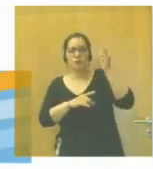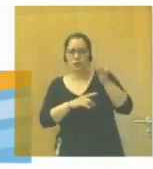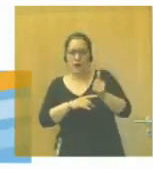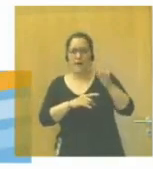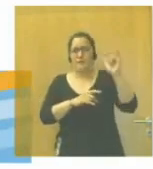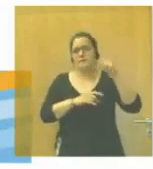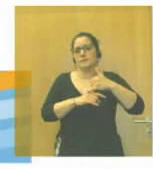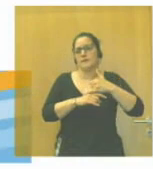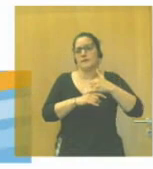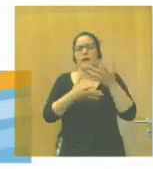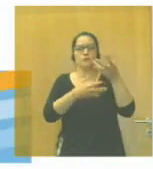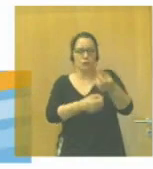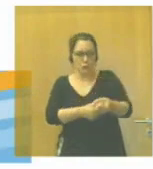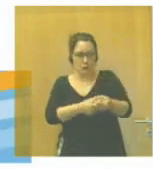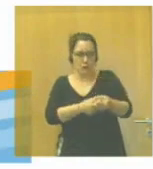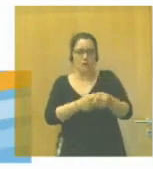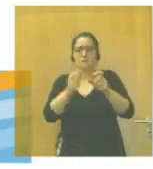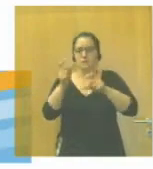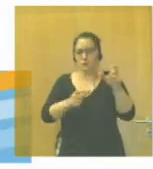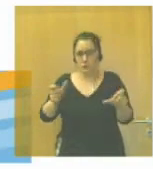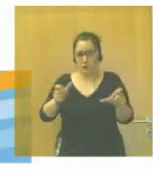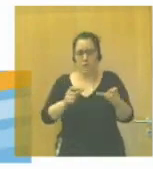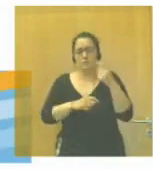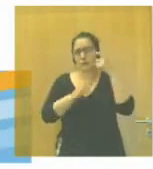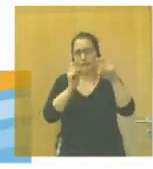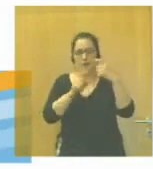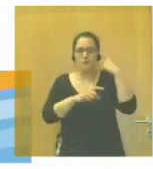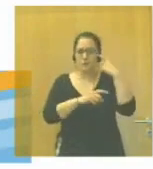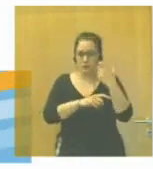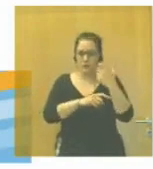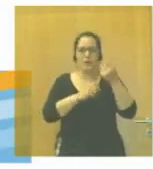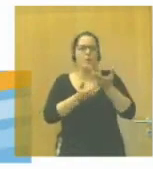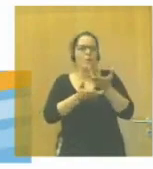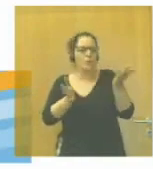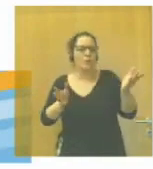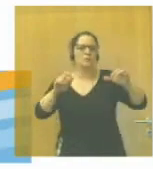So how the media reports on suicide is important. We have a website. It's